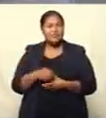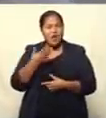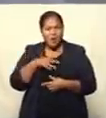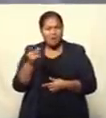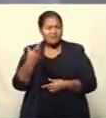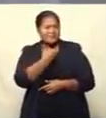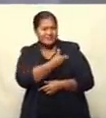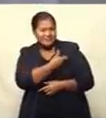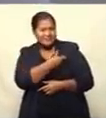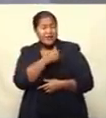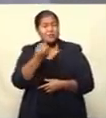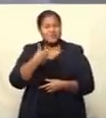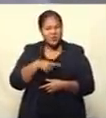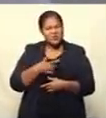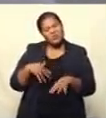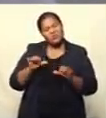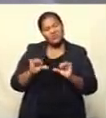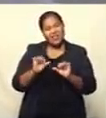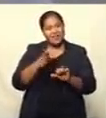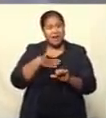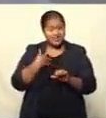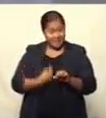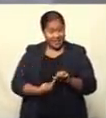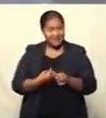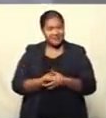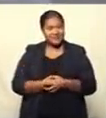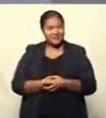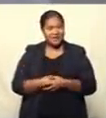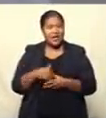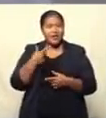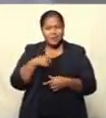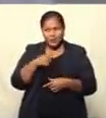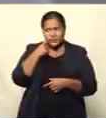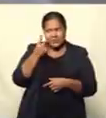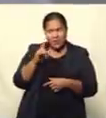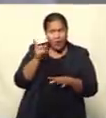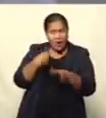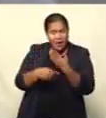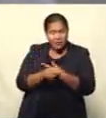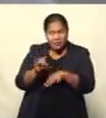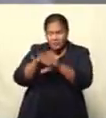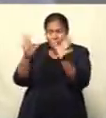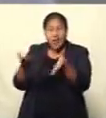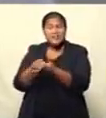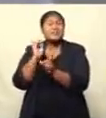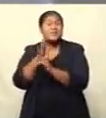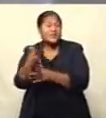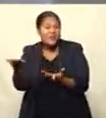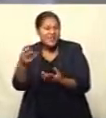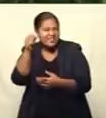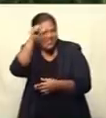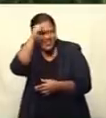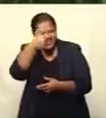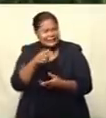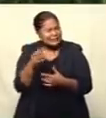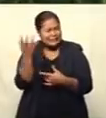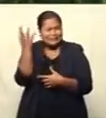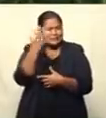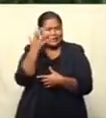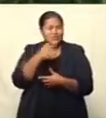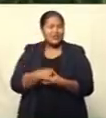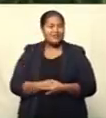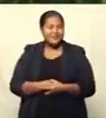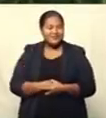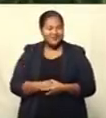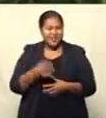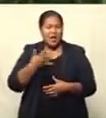is because just to protect myself, because you can see what's been going around the world, especially in India. Very dangerous. I just want to